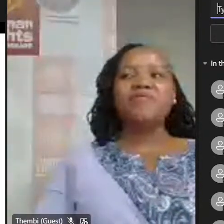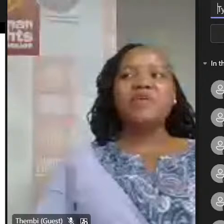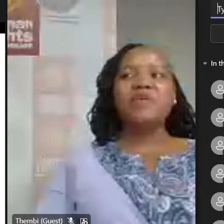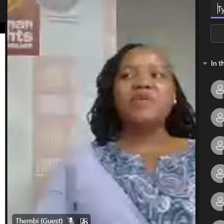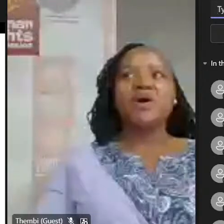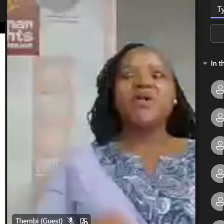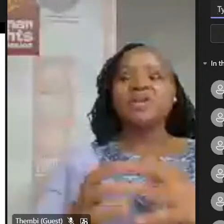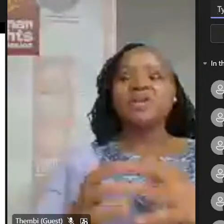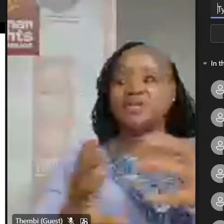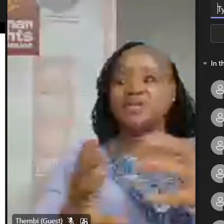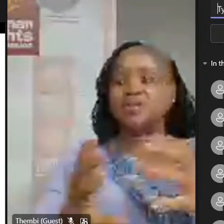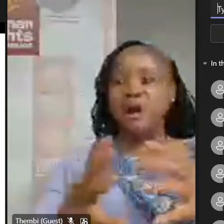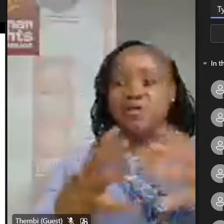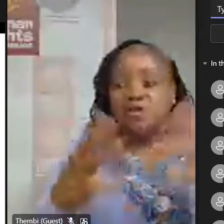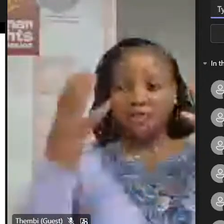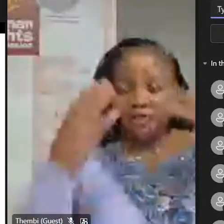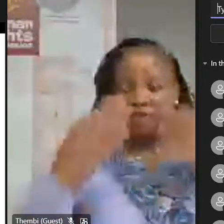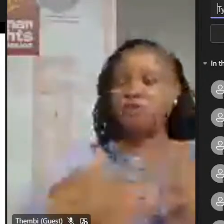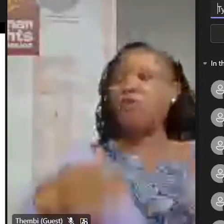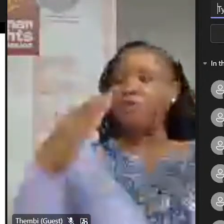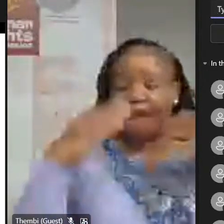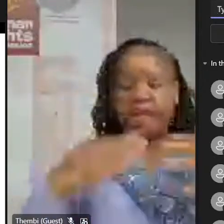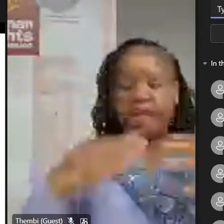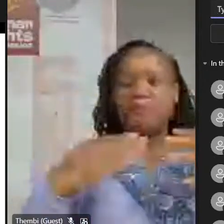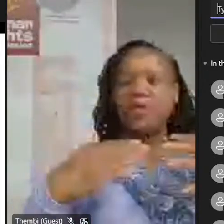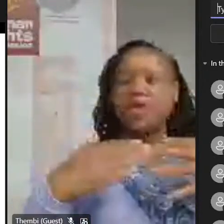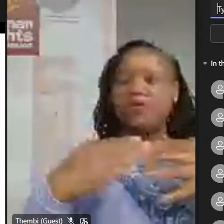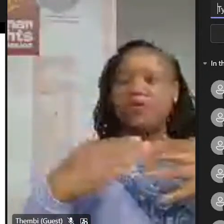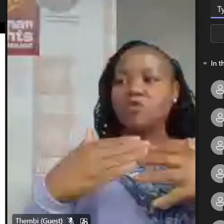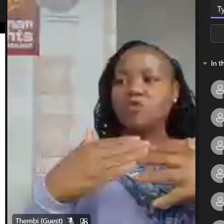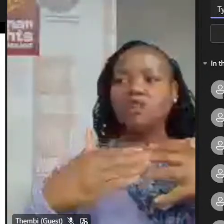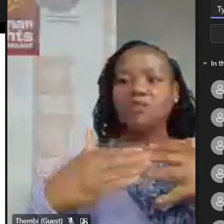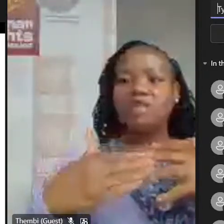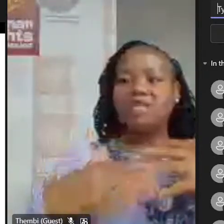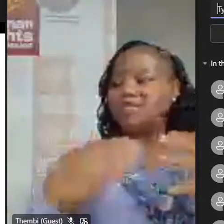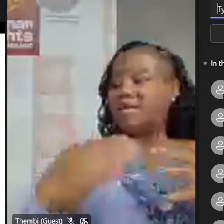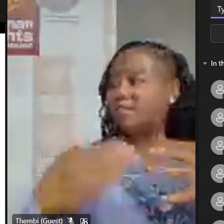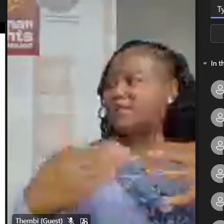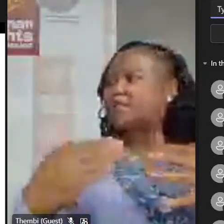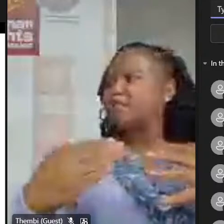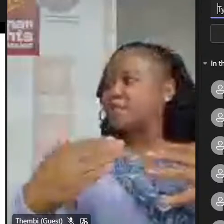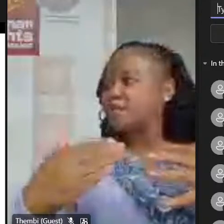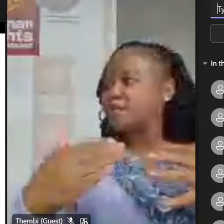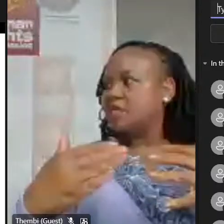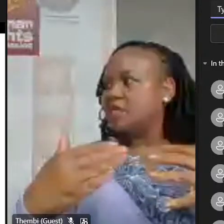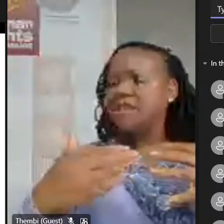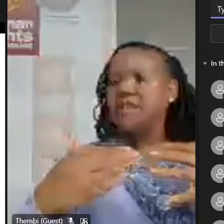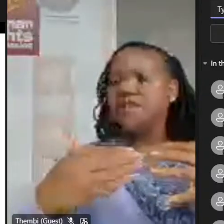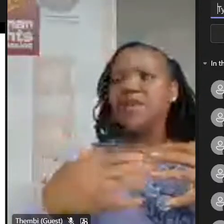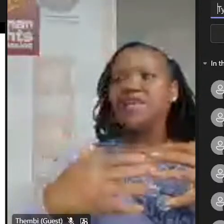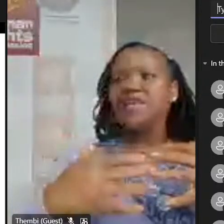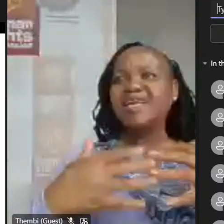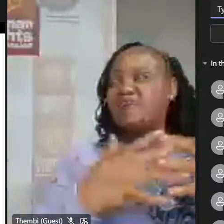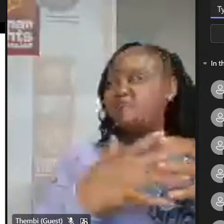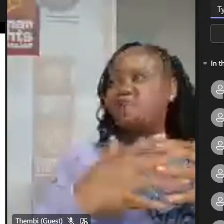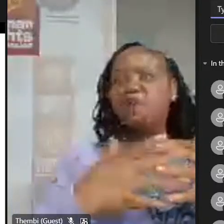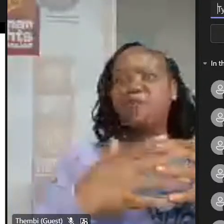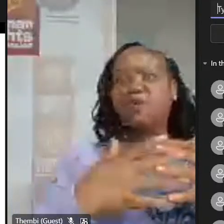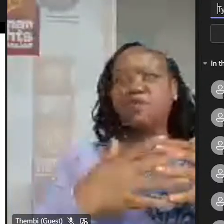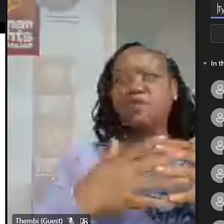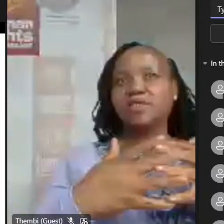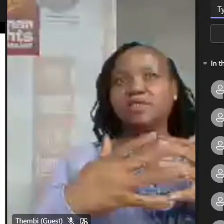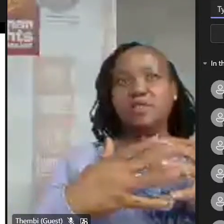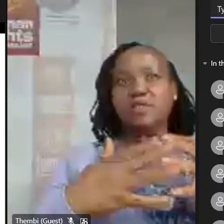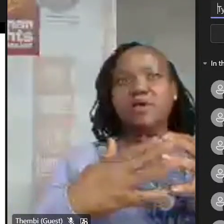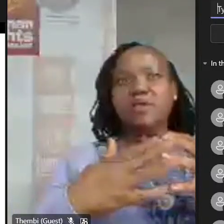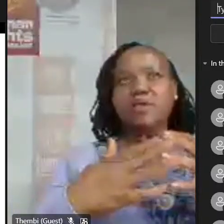maybe if I was at another school, I would be seen for who I am, not for what somebody desires me to be. And therefore, it does affect schooling, because